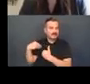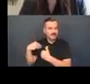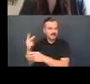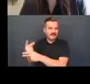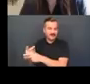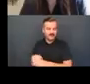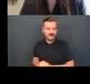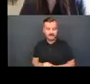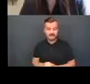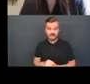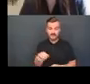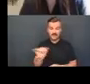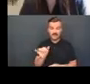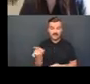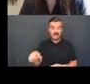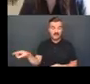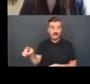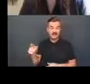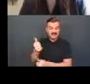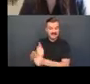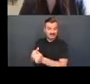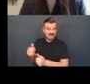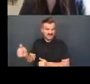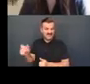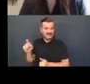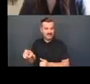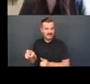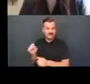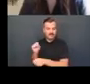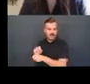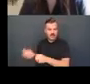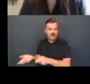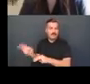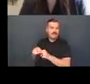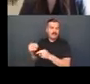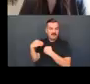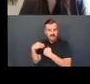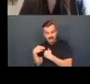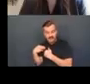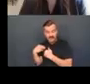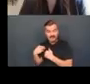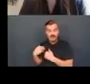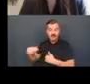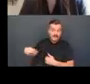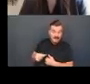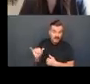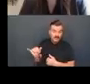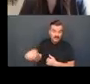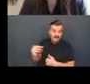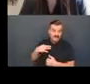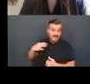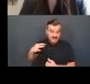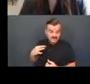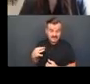In addition to the burden on individual precarious care workers, both paid and unpaid, neglecting telemedicine's delegation